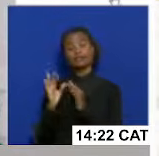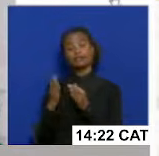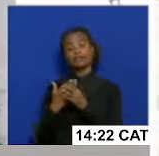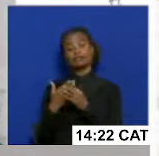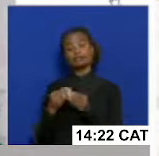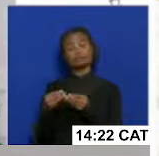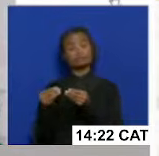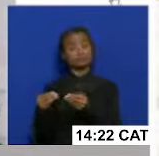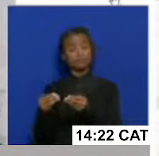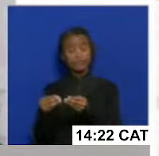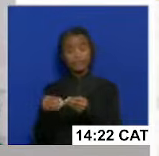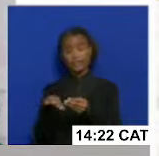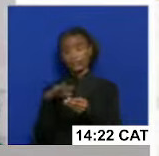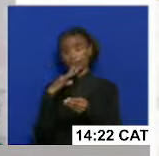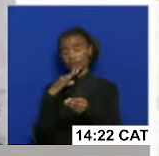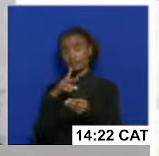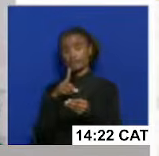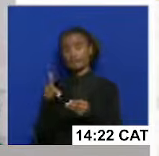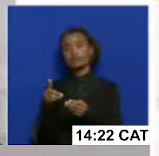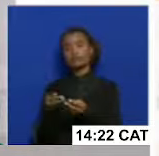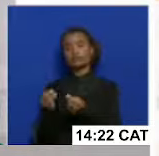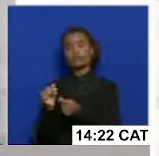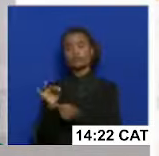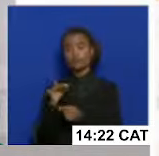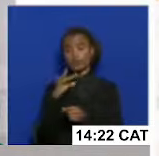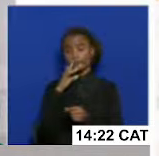of Public Prosecutions, is that right?